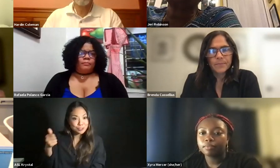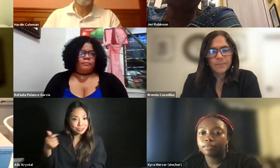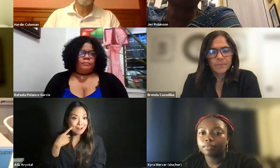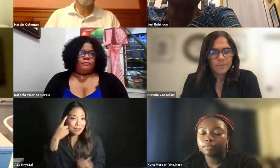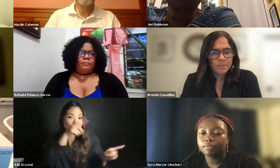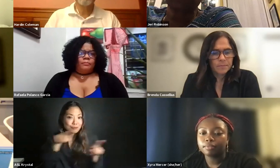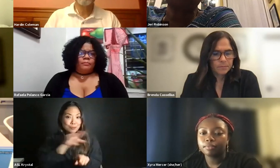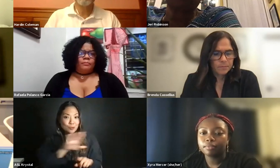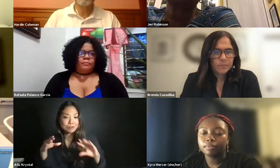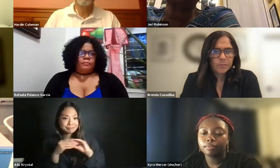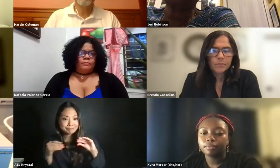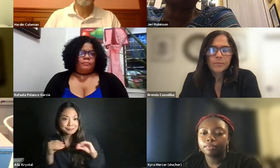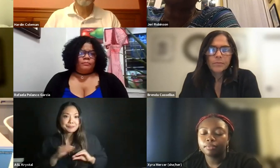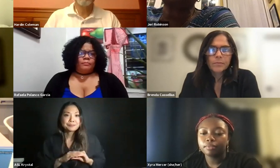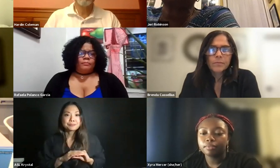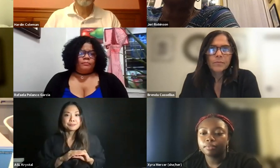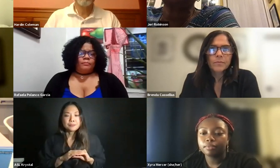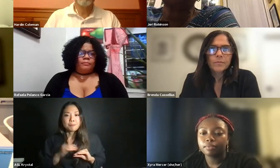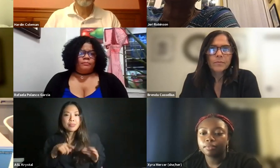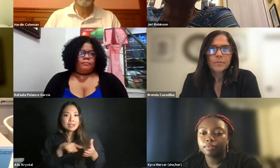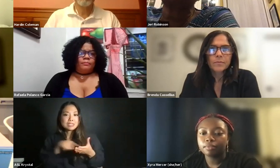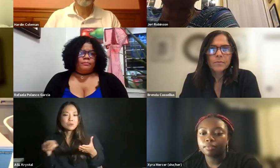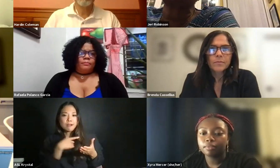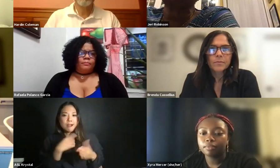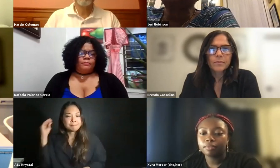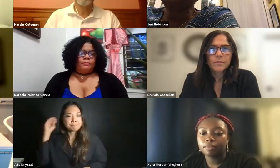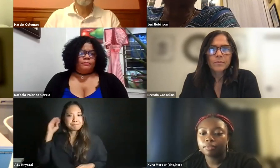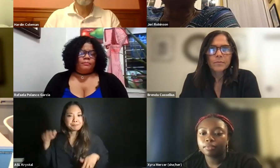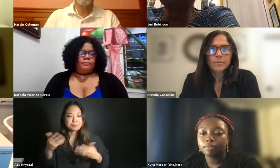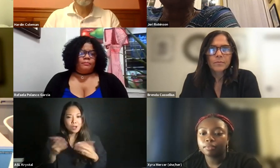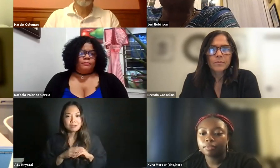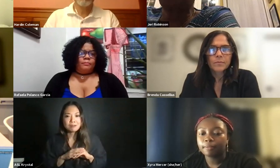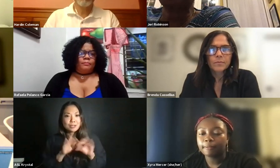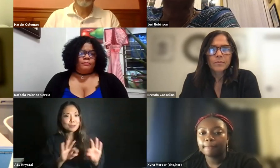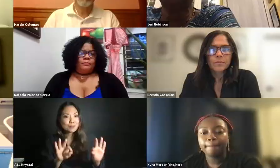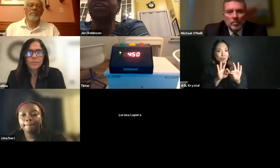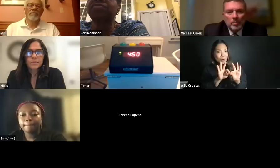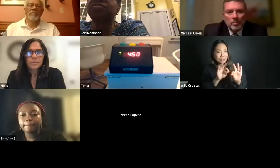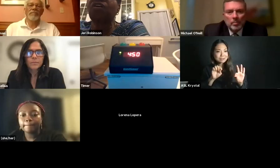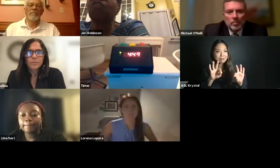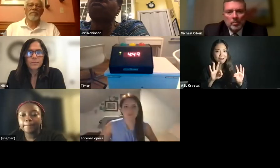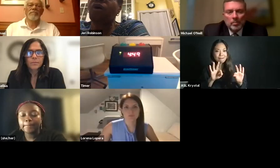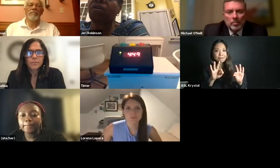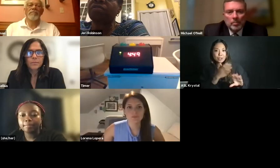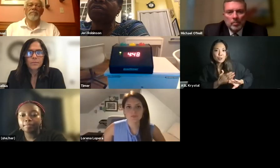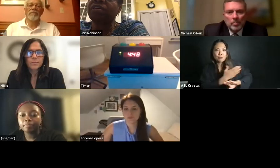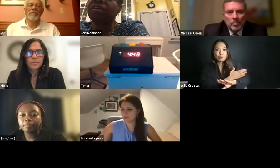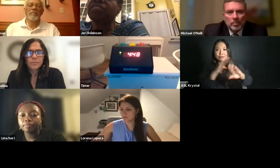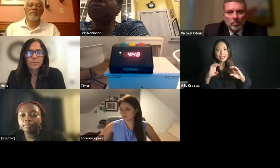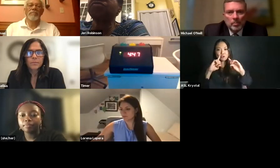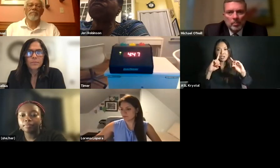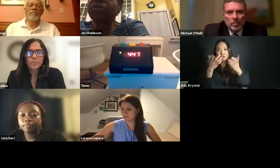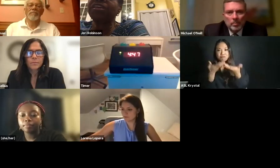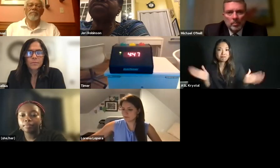think what i've come away with this week is just the importance of improving our communication overall